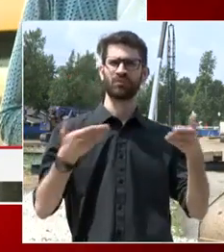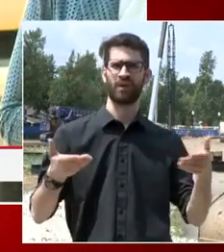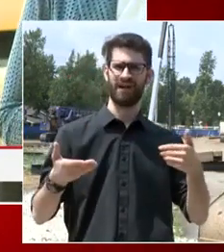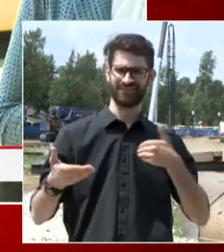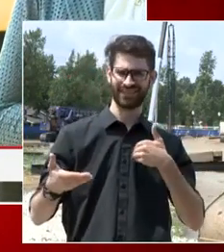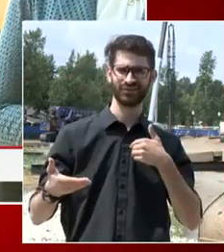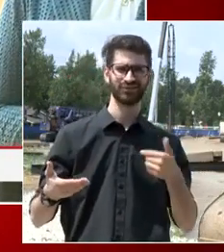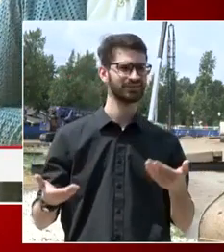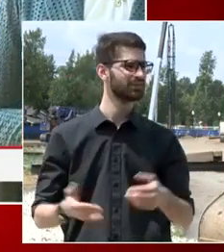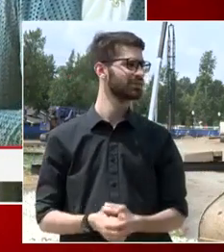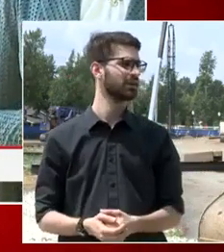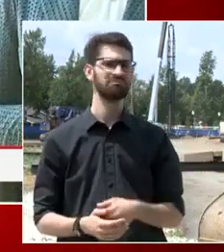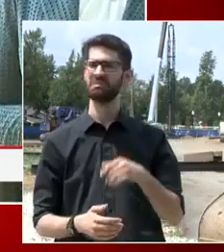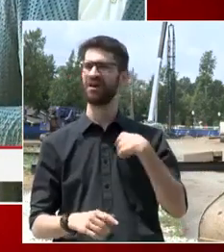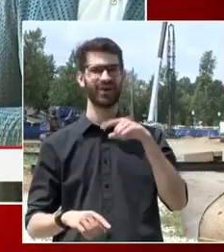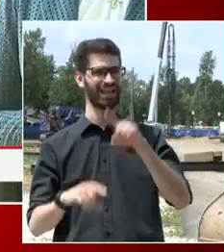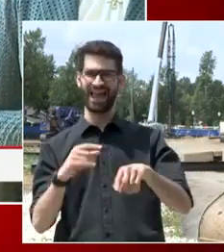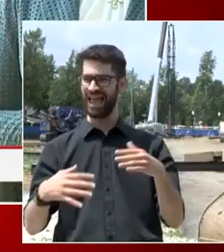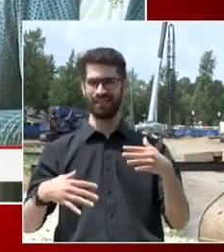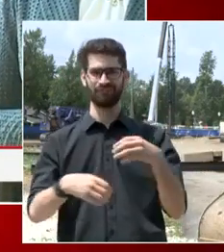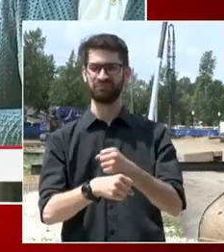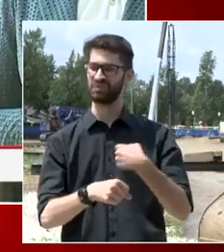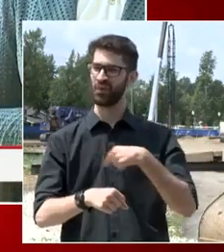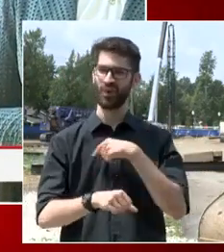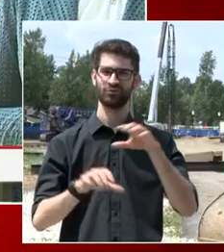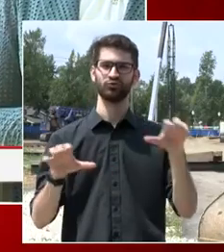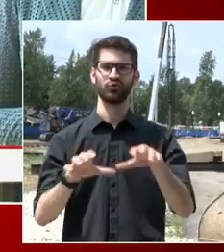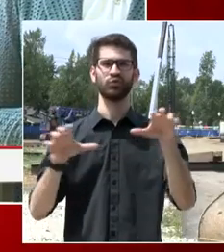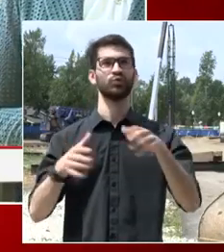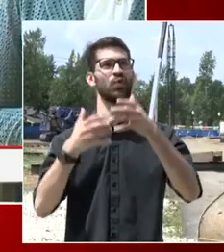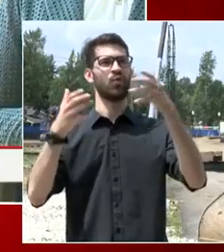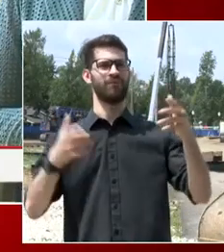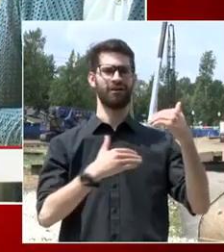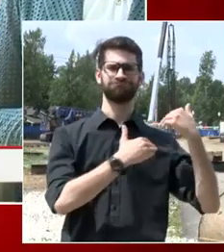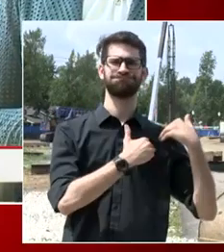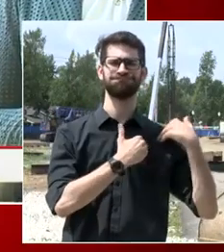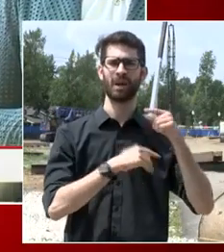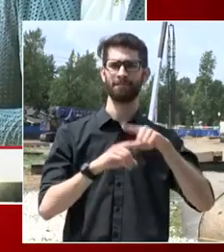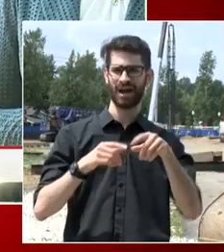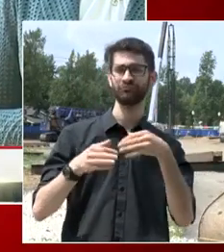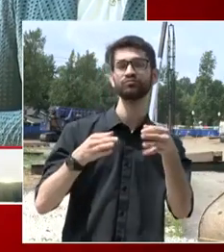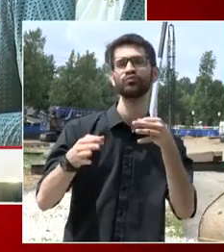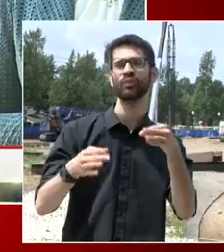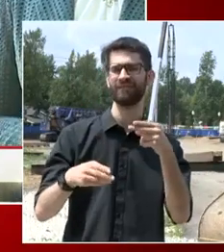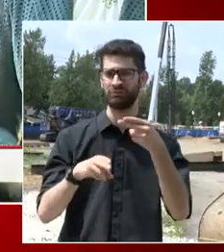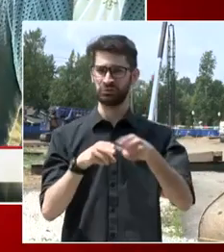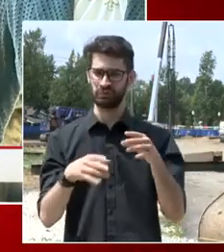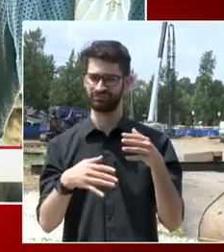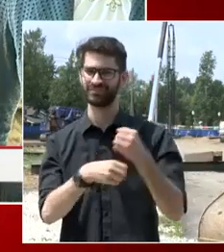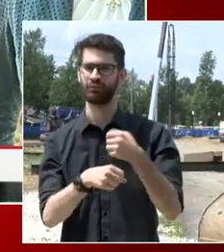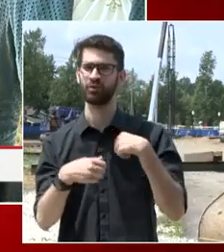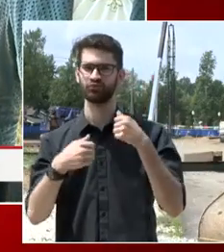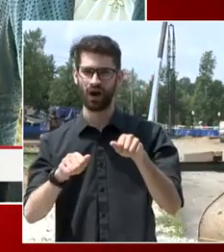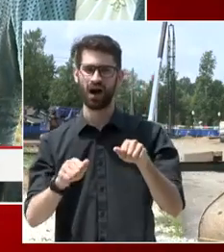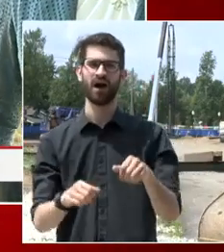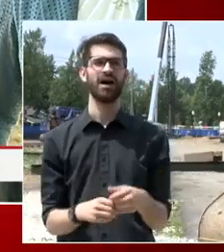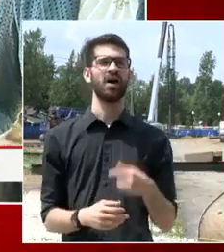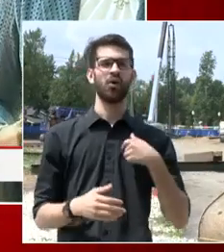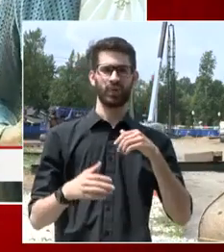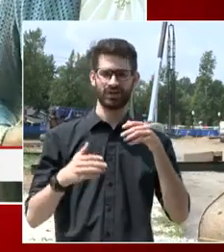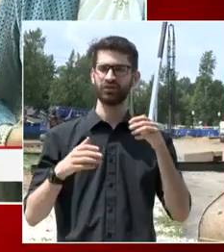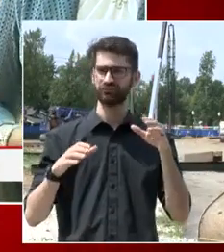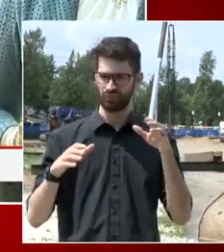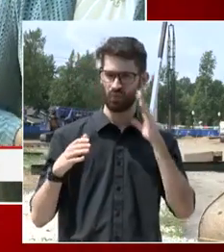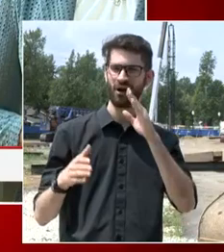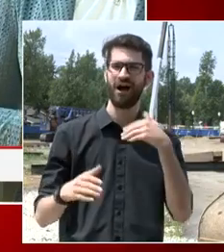opens? I can. It's not a quick summary because we do so much, but I'm going to tell you what we do. We do comprehensive primary care, which